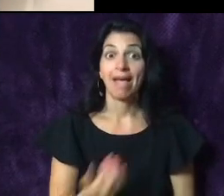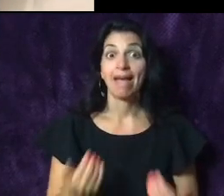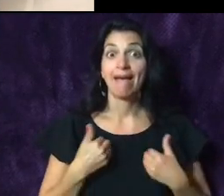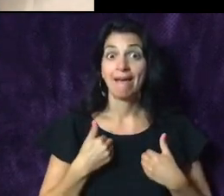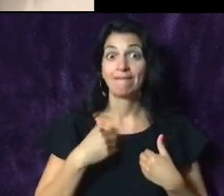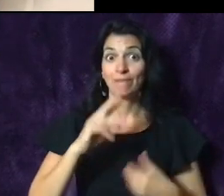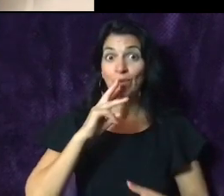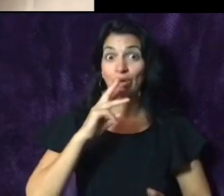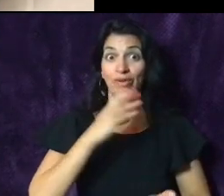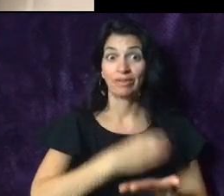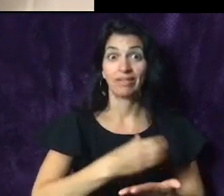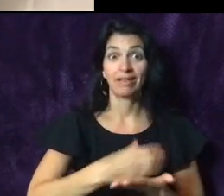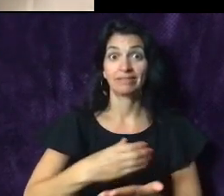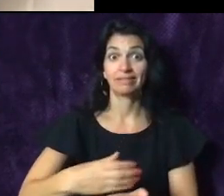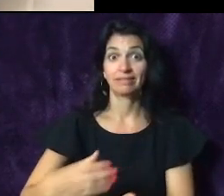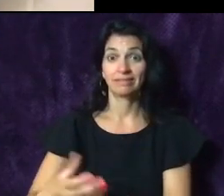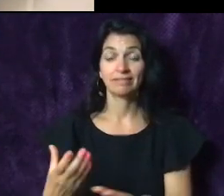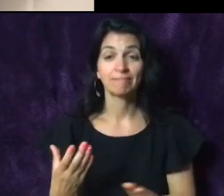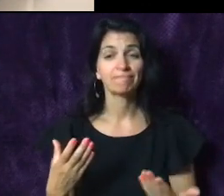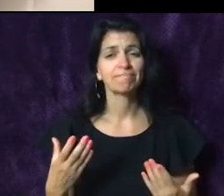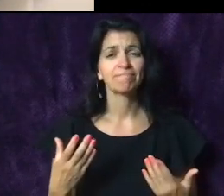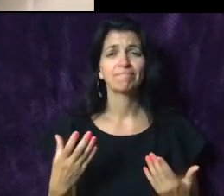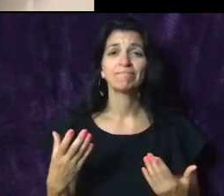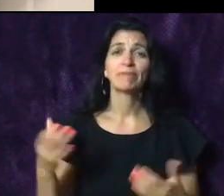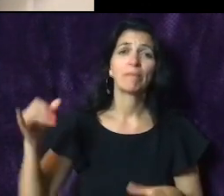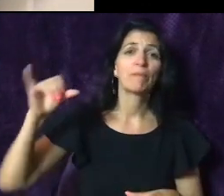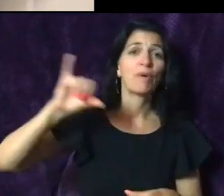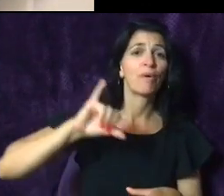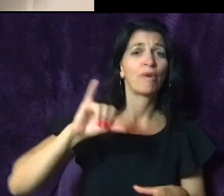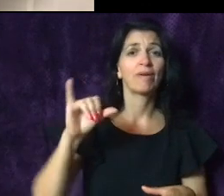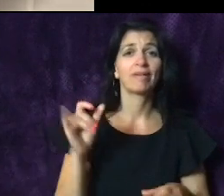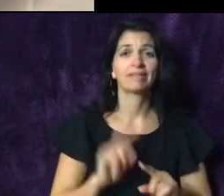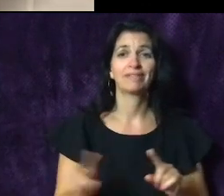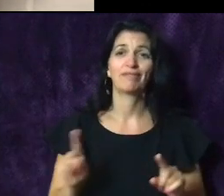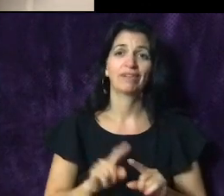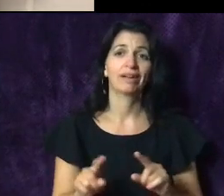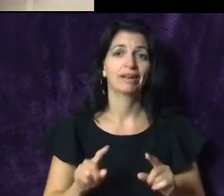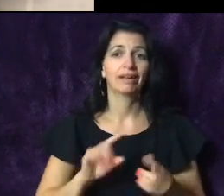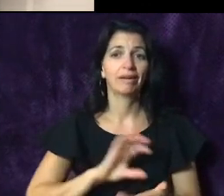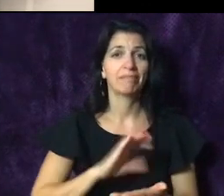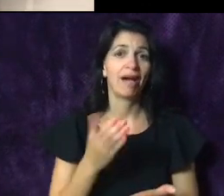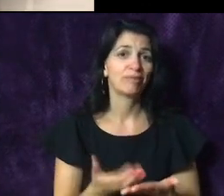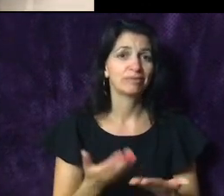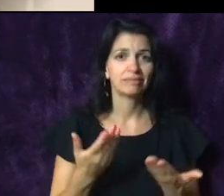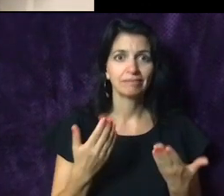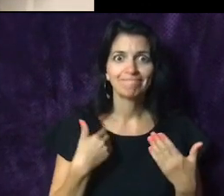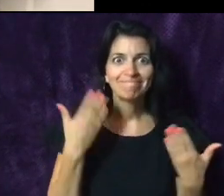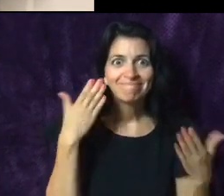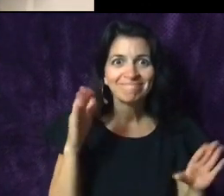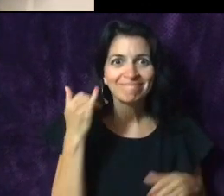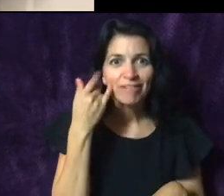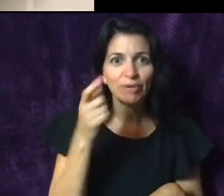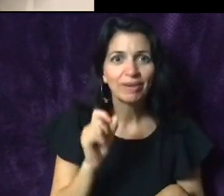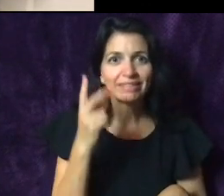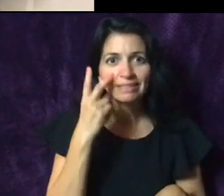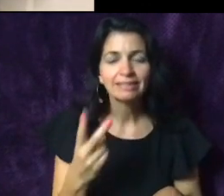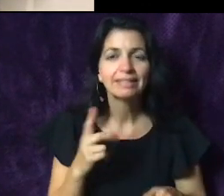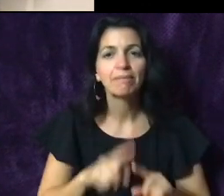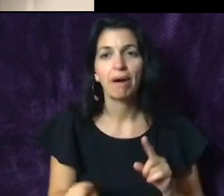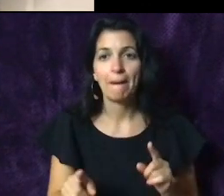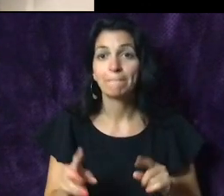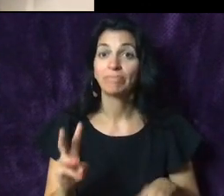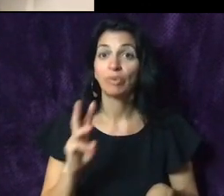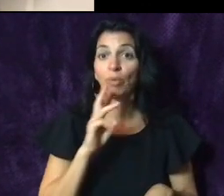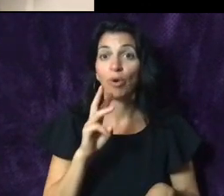water and I poured different amounts of water in them. I'm not sure how well you can see in the video, but this glass, the water goes up to